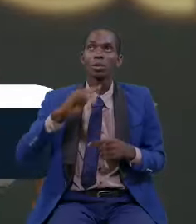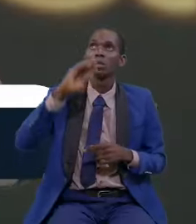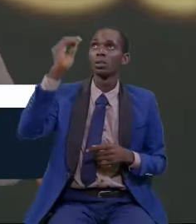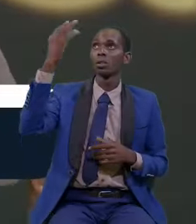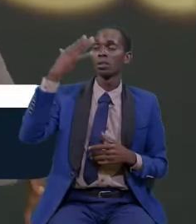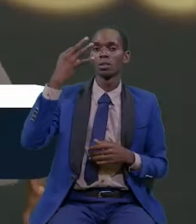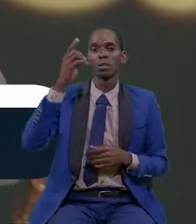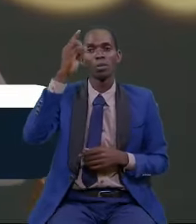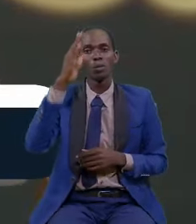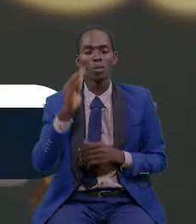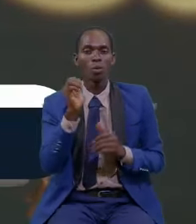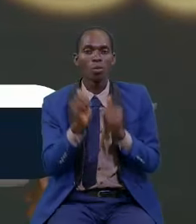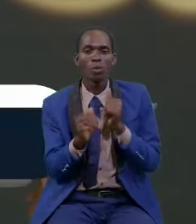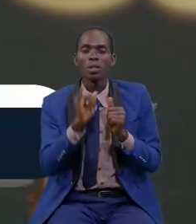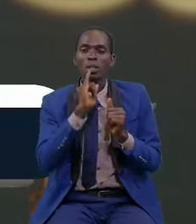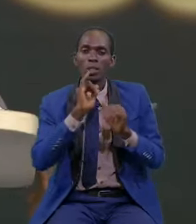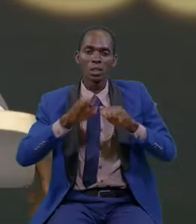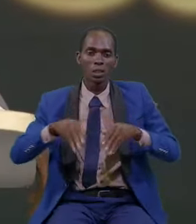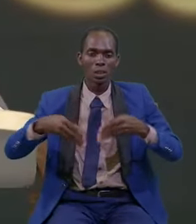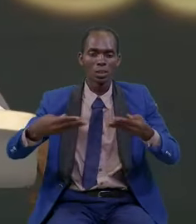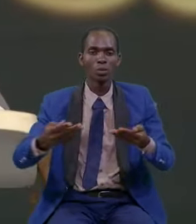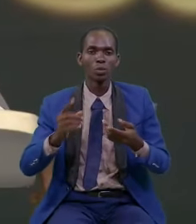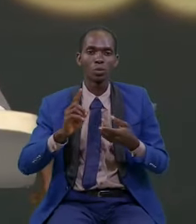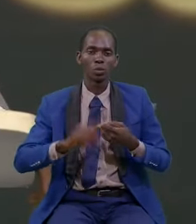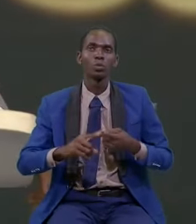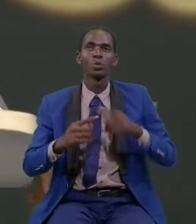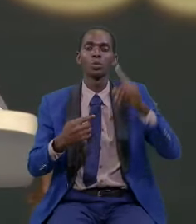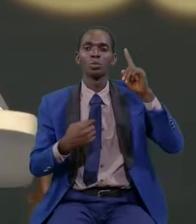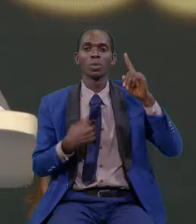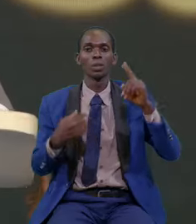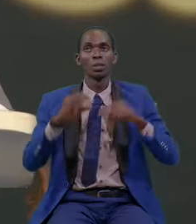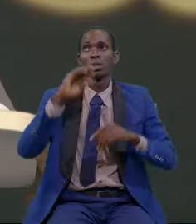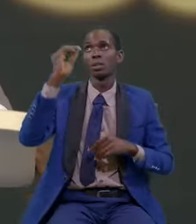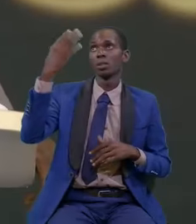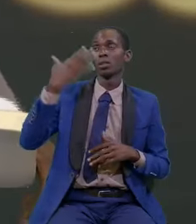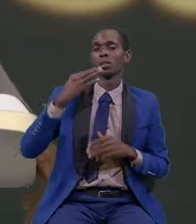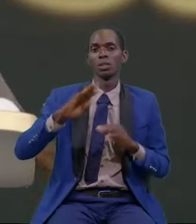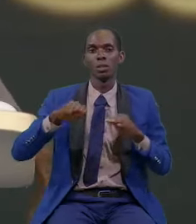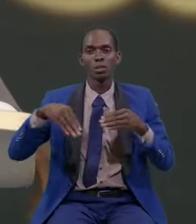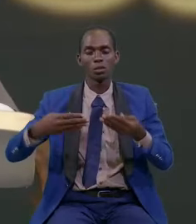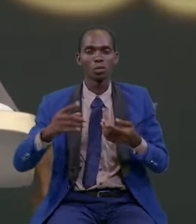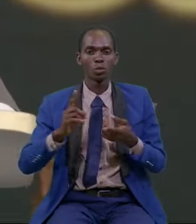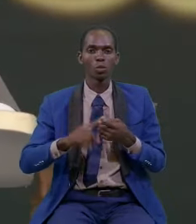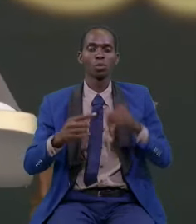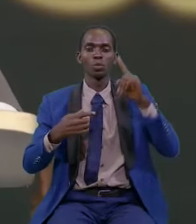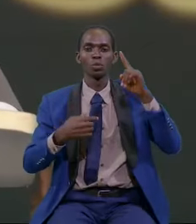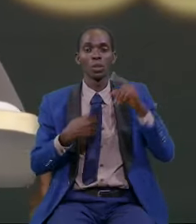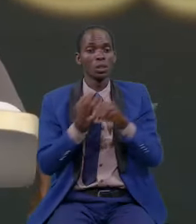is given unto me. Grace given unto me. Saving